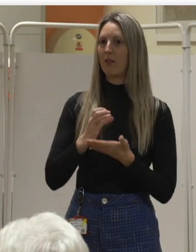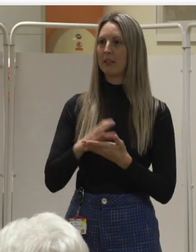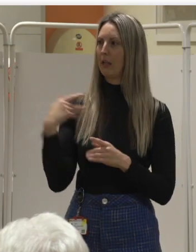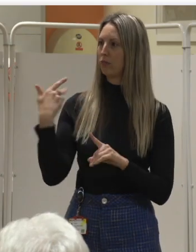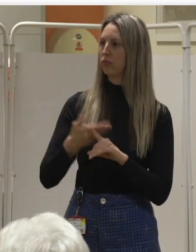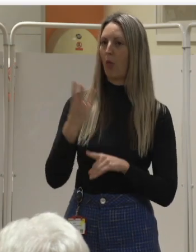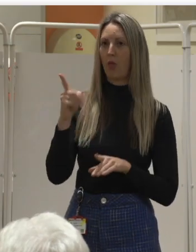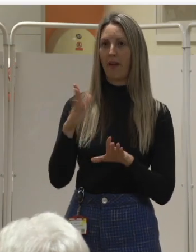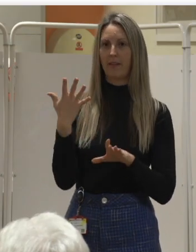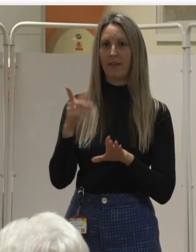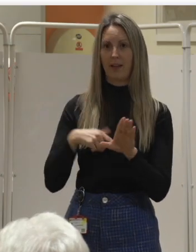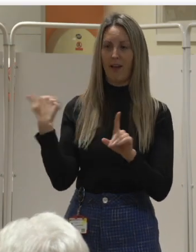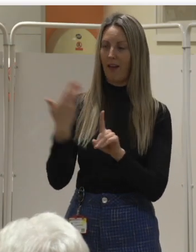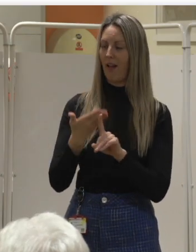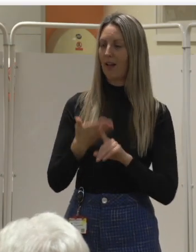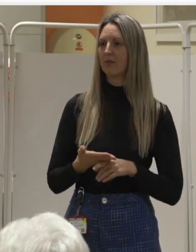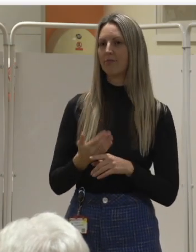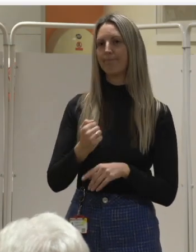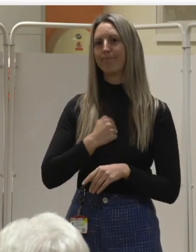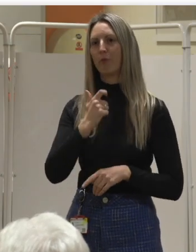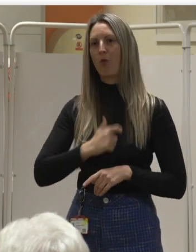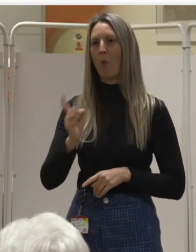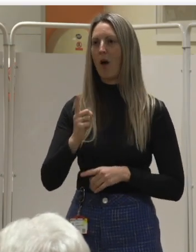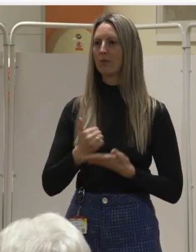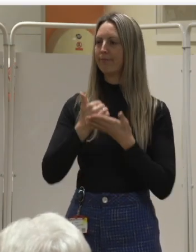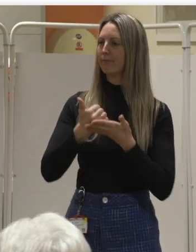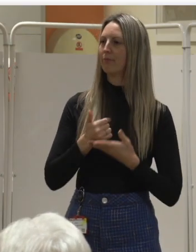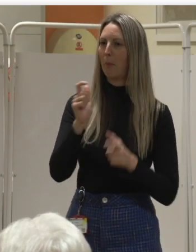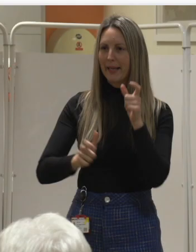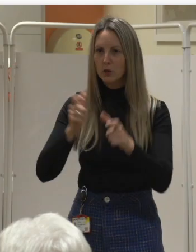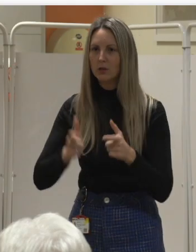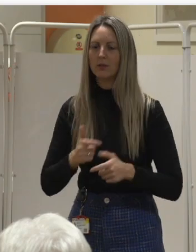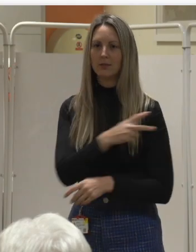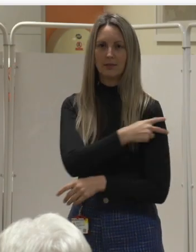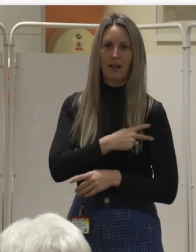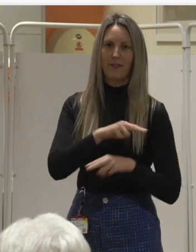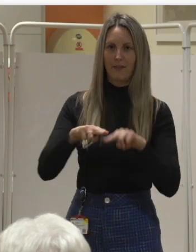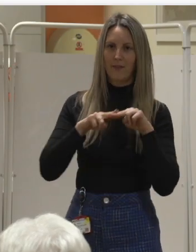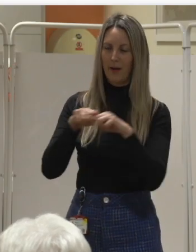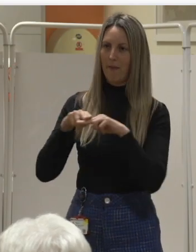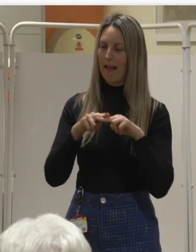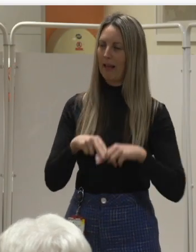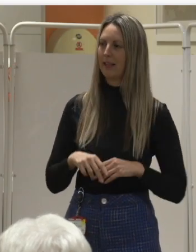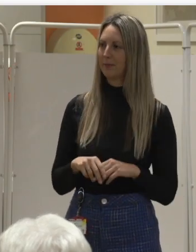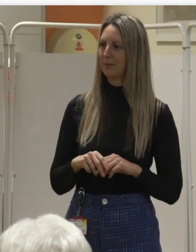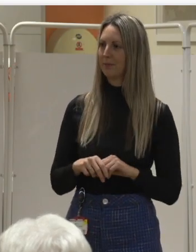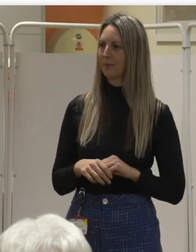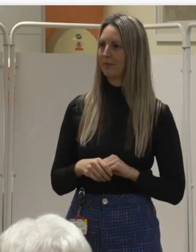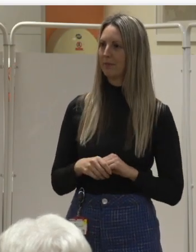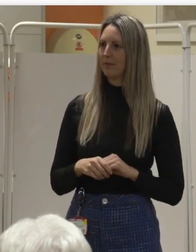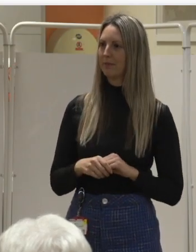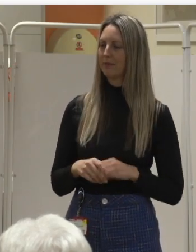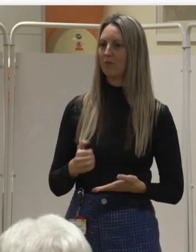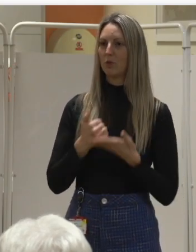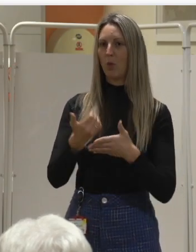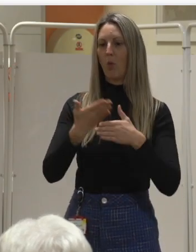35 years to support the patients, the staff and our families here across our hospitals. So we support